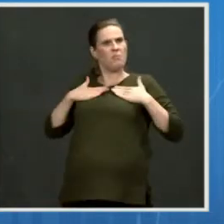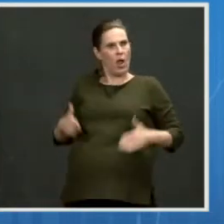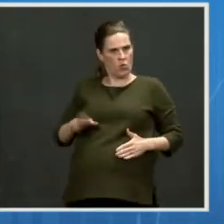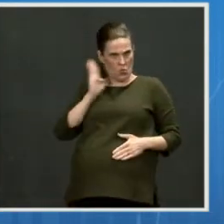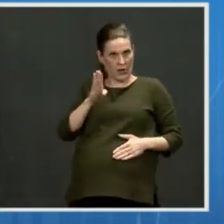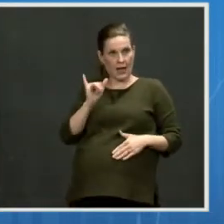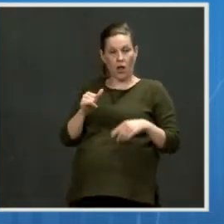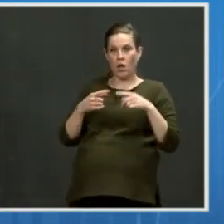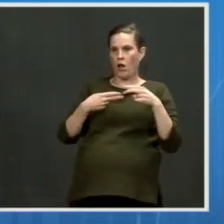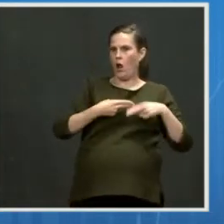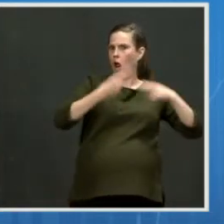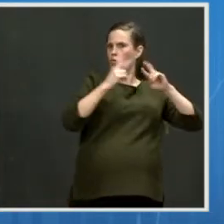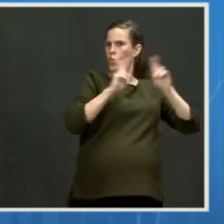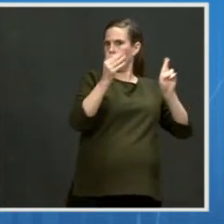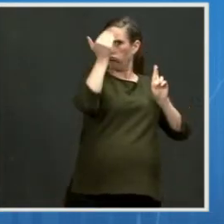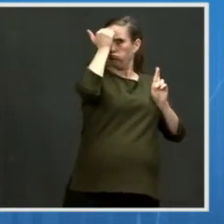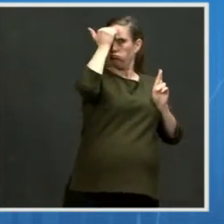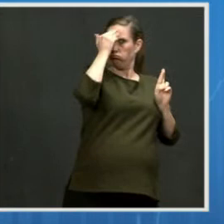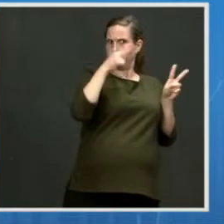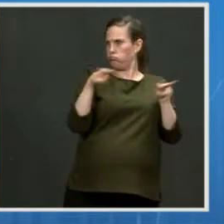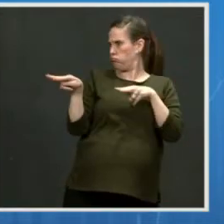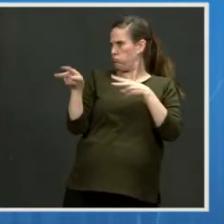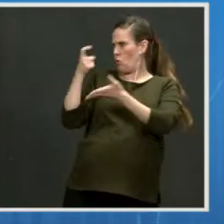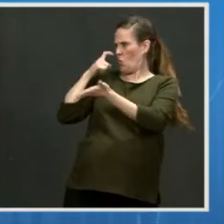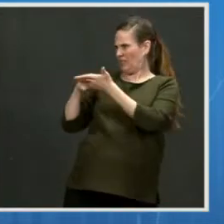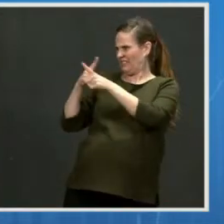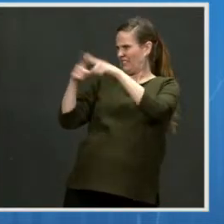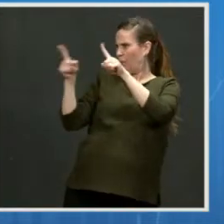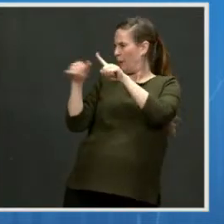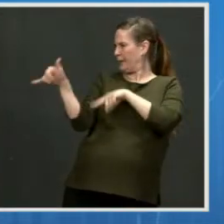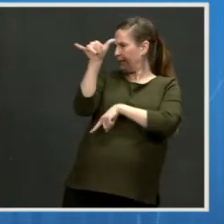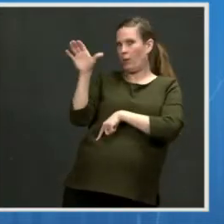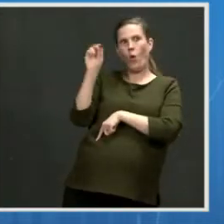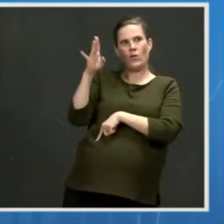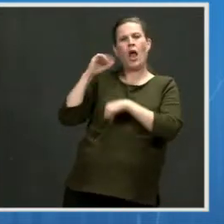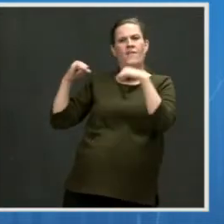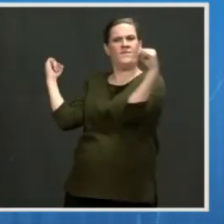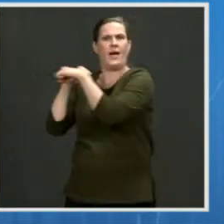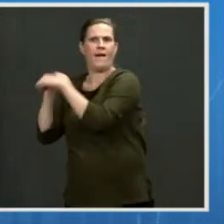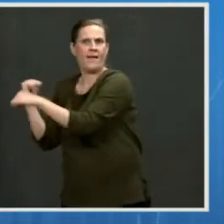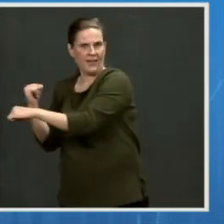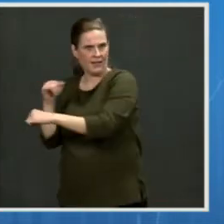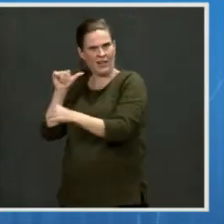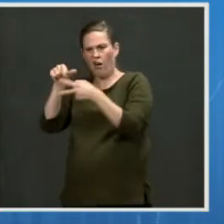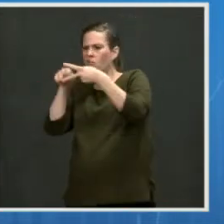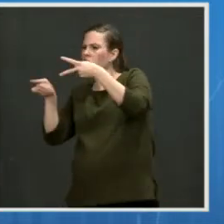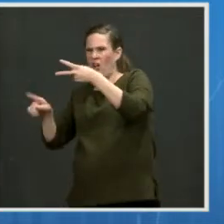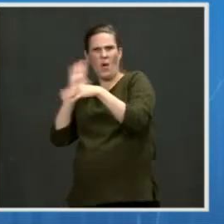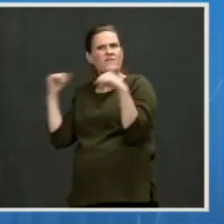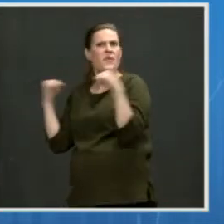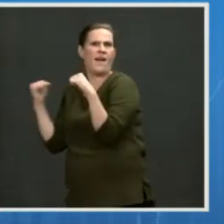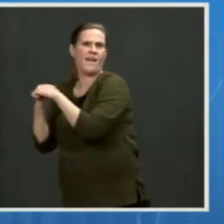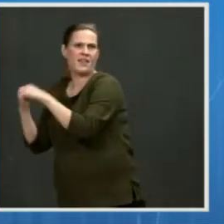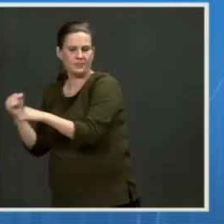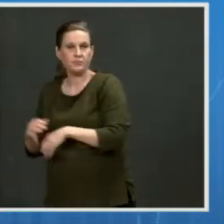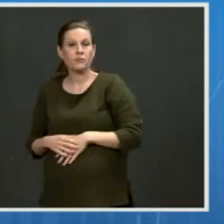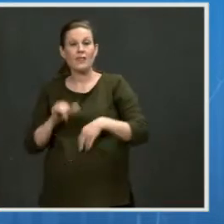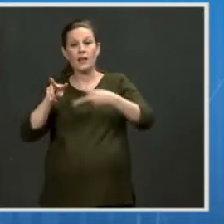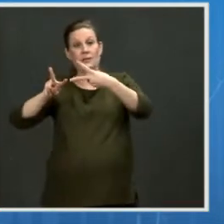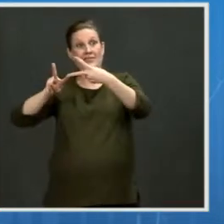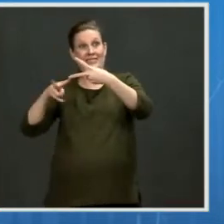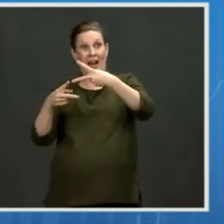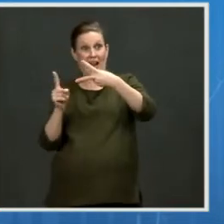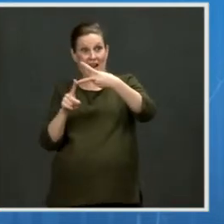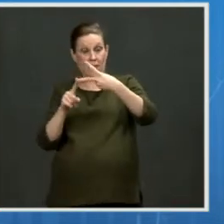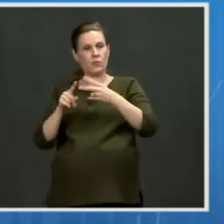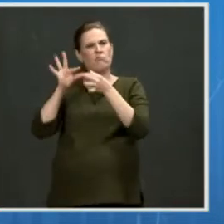the variant. And the second, which I'd like to emphasize right now, is the T cell response that, although it's